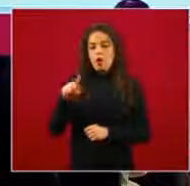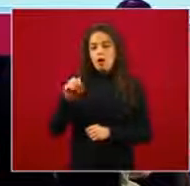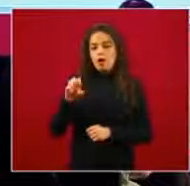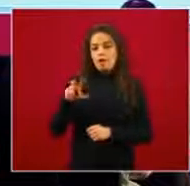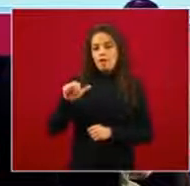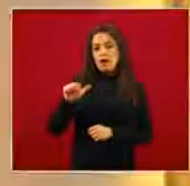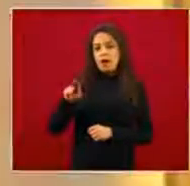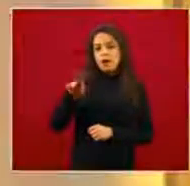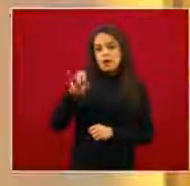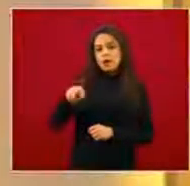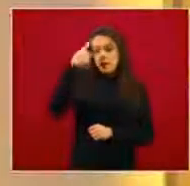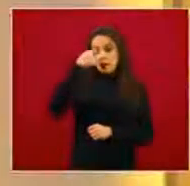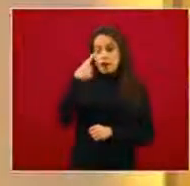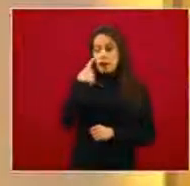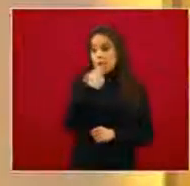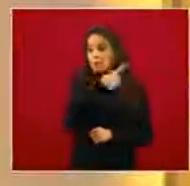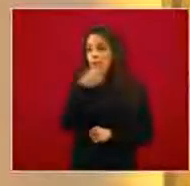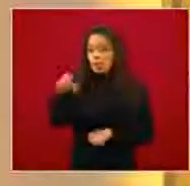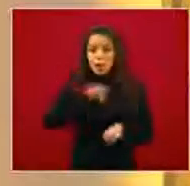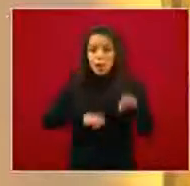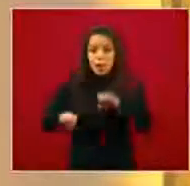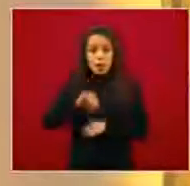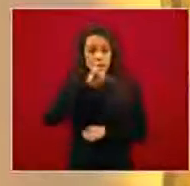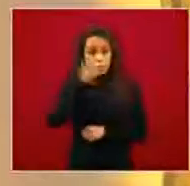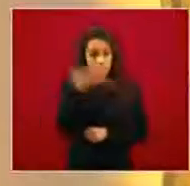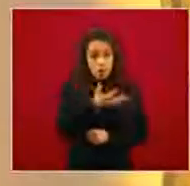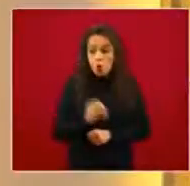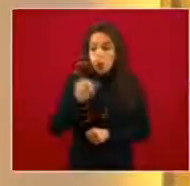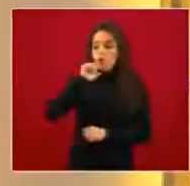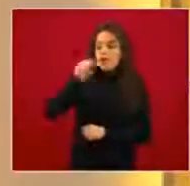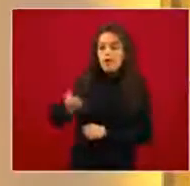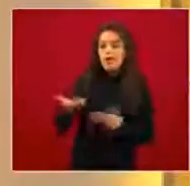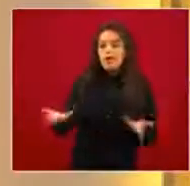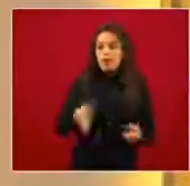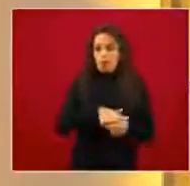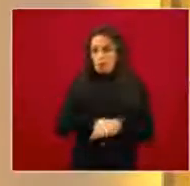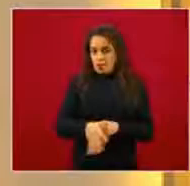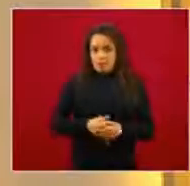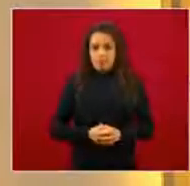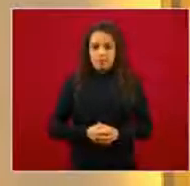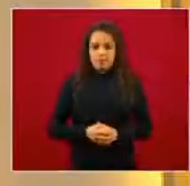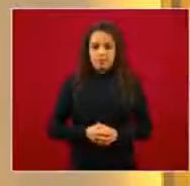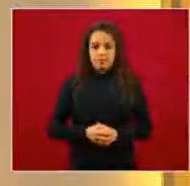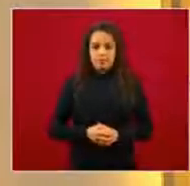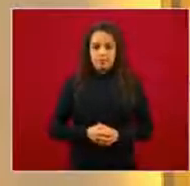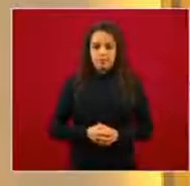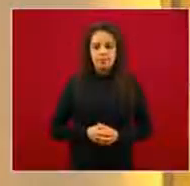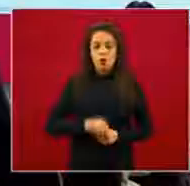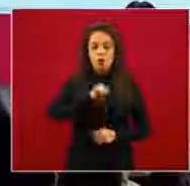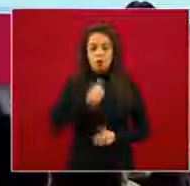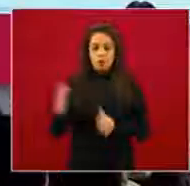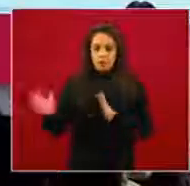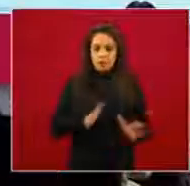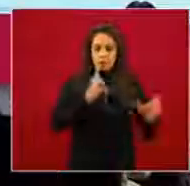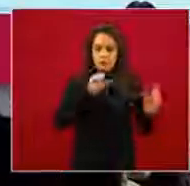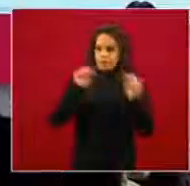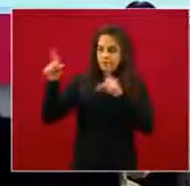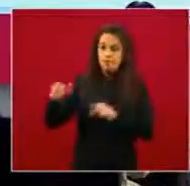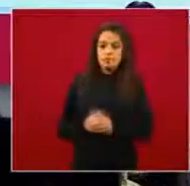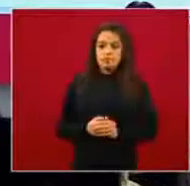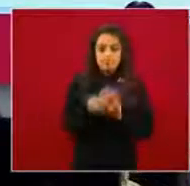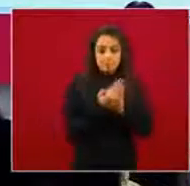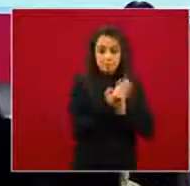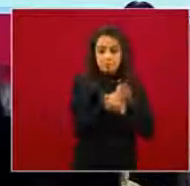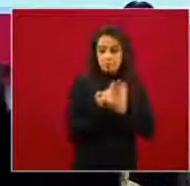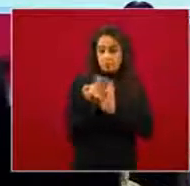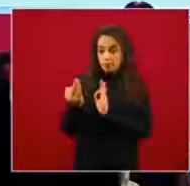where we ask these companies if they are doing this or not. Next slide. This health